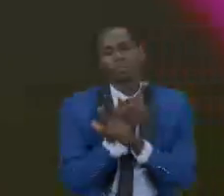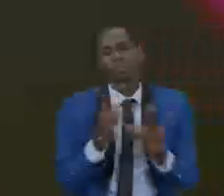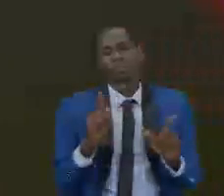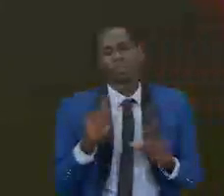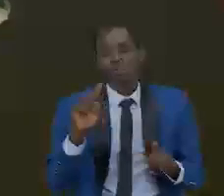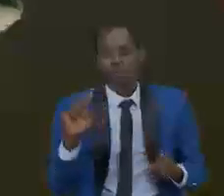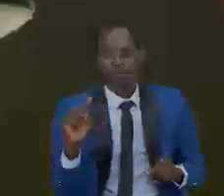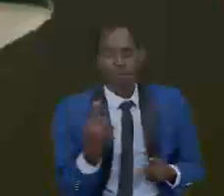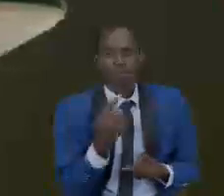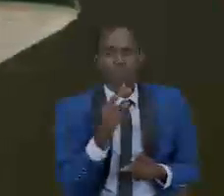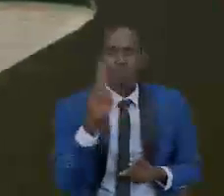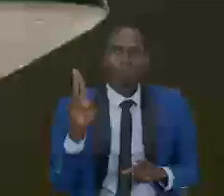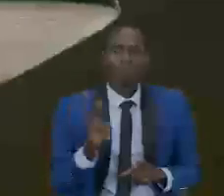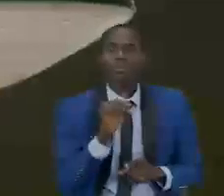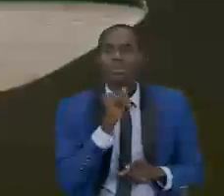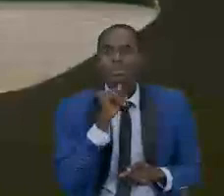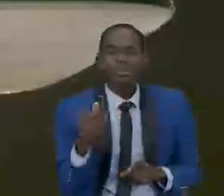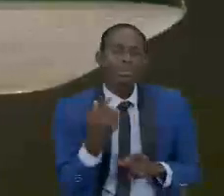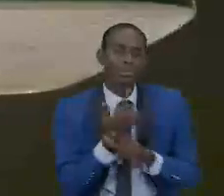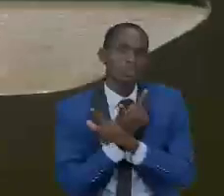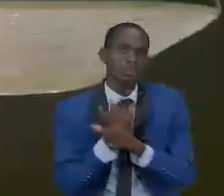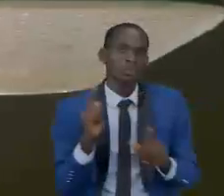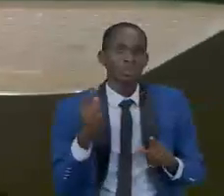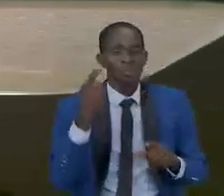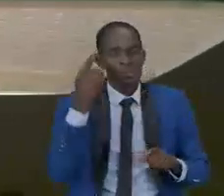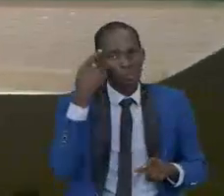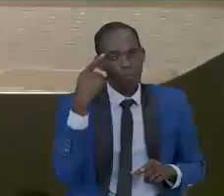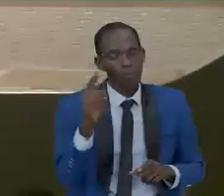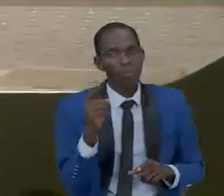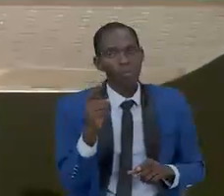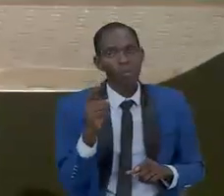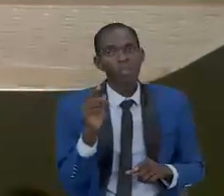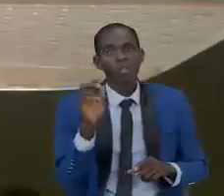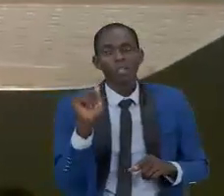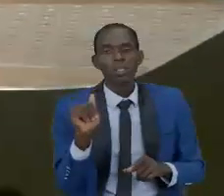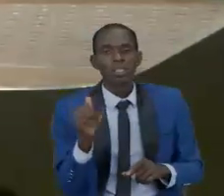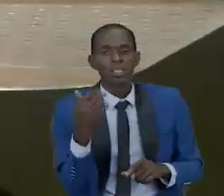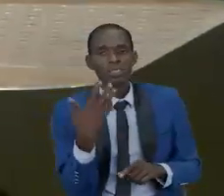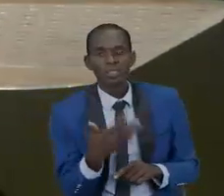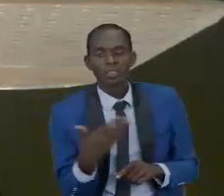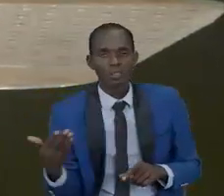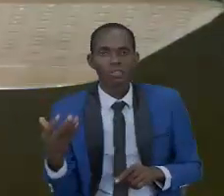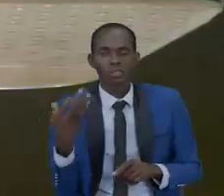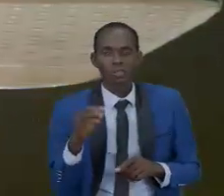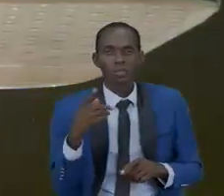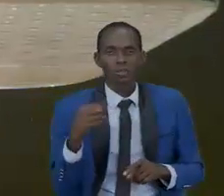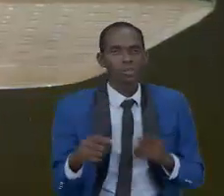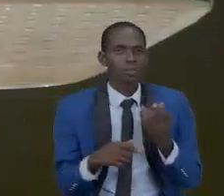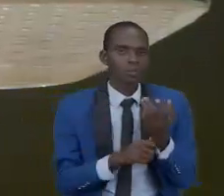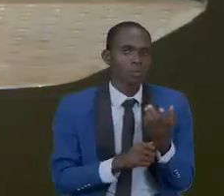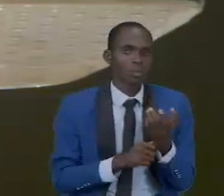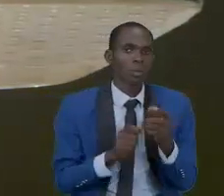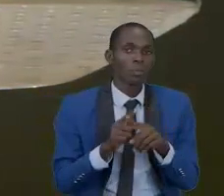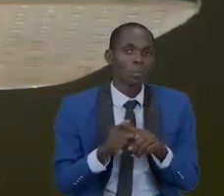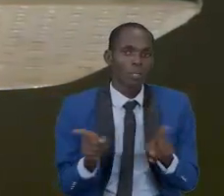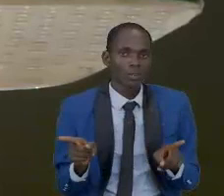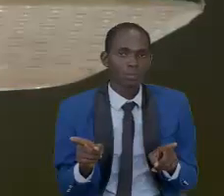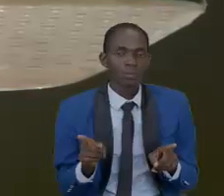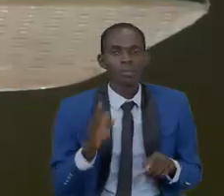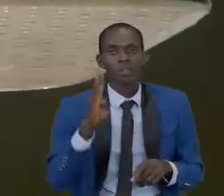use not Liberty for allocation of the to the flesh bought